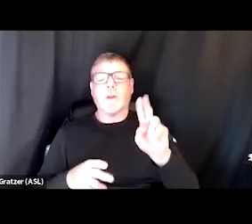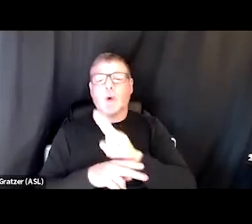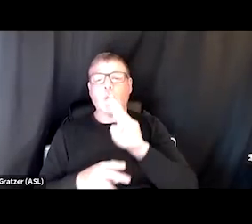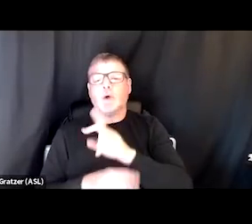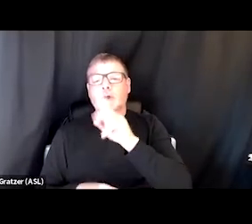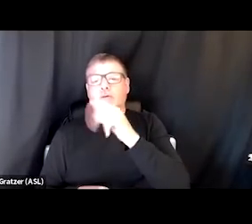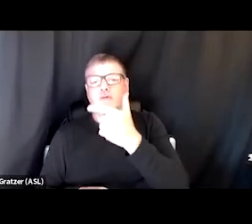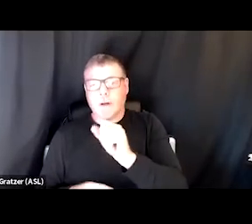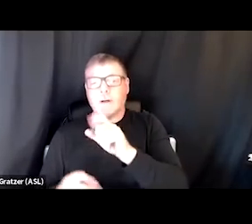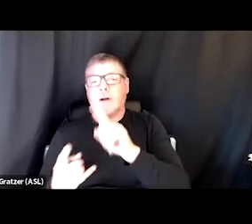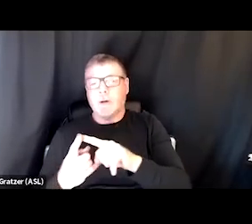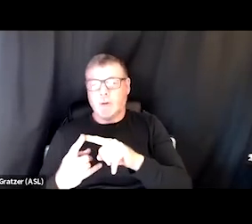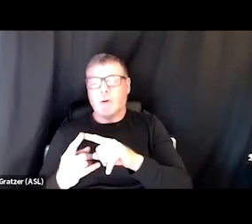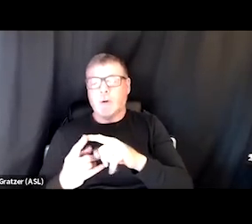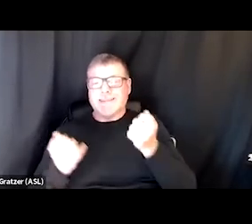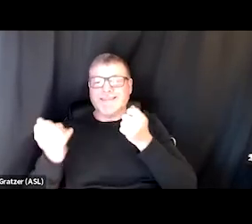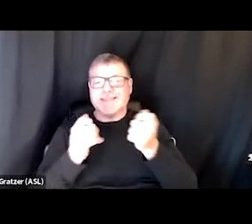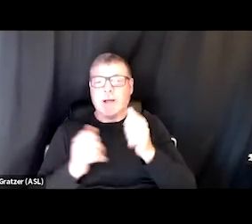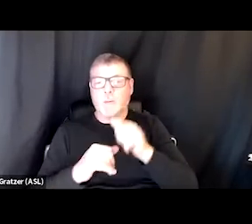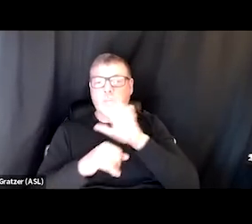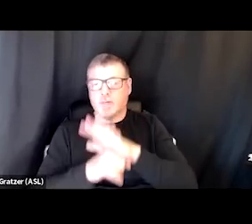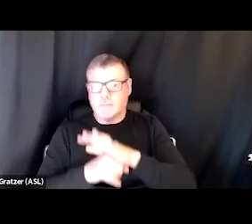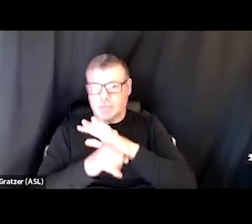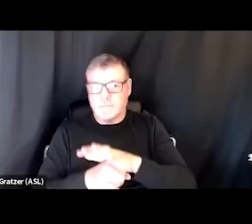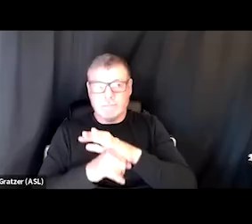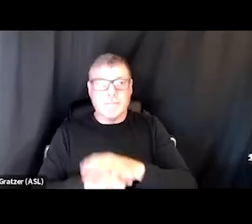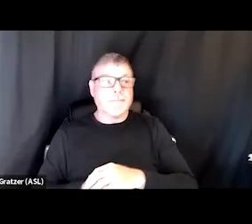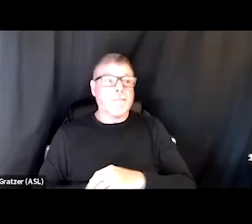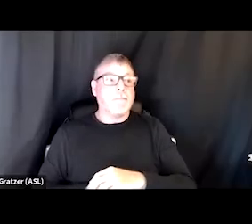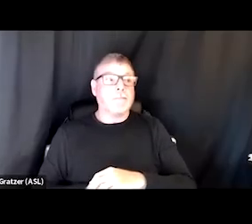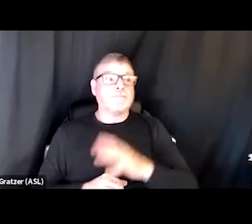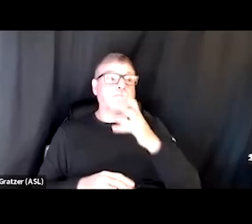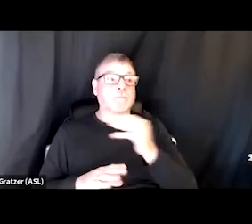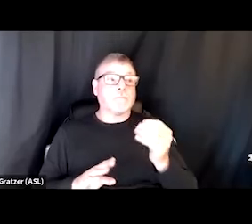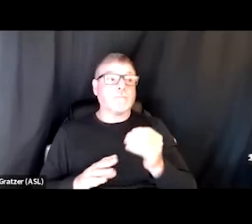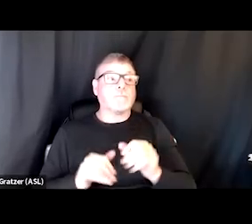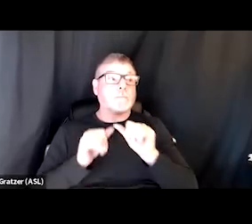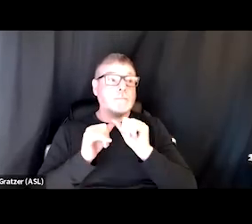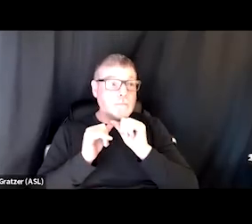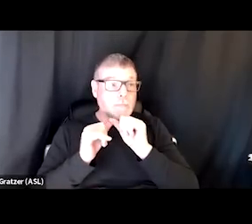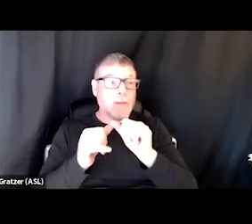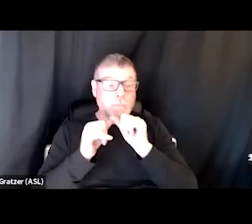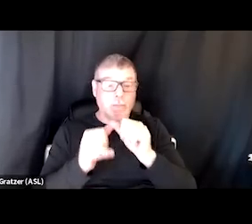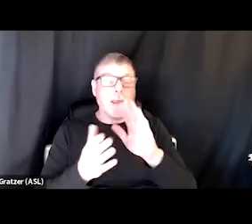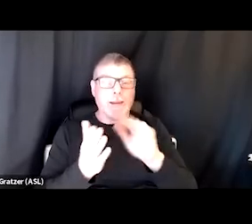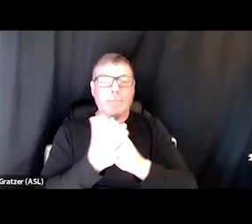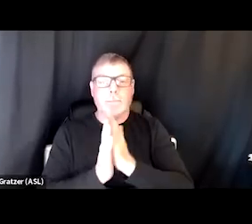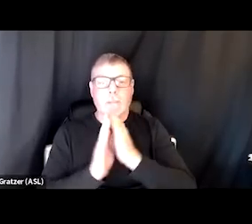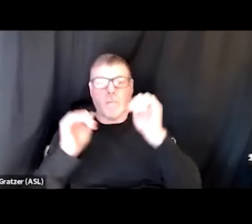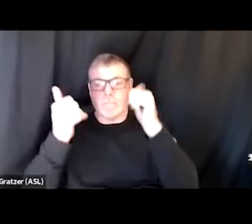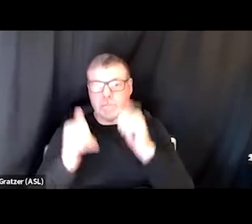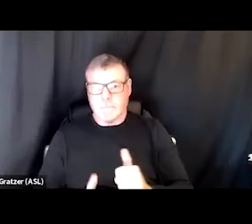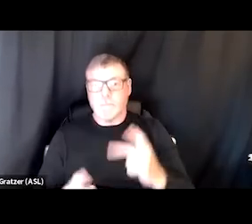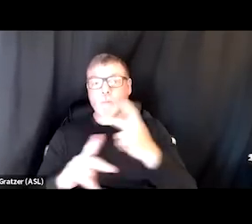try and cope with some of these stresses. And finally, pre-existing symptoms can become worse as